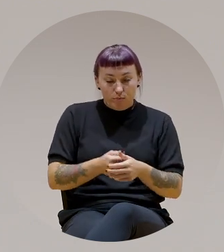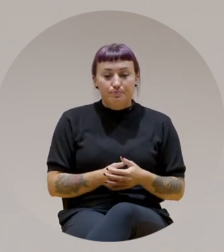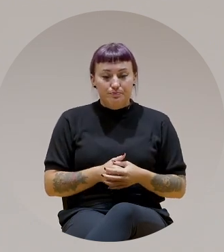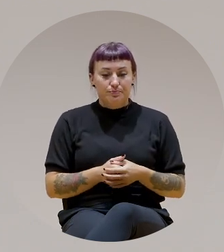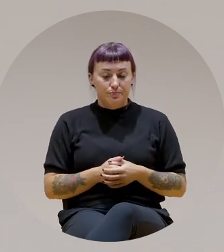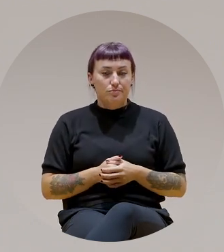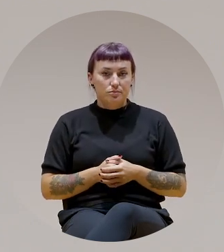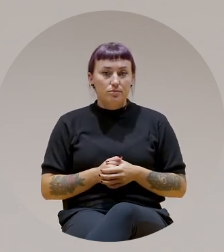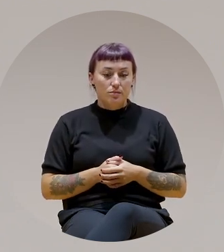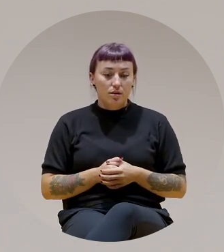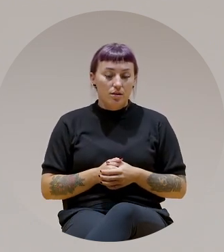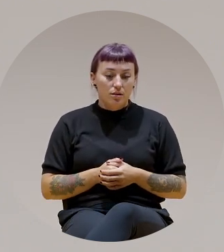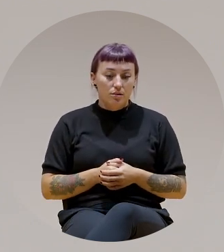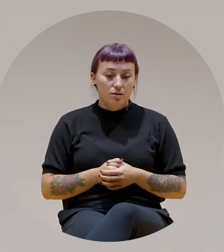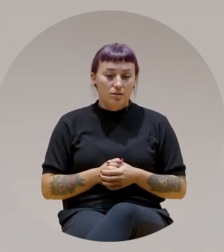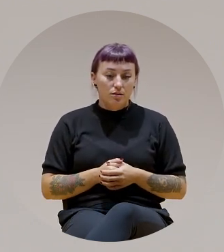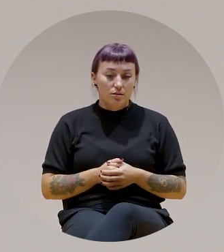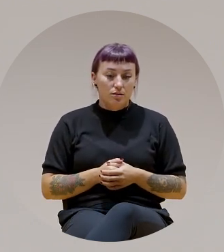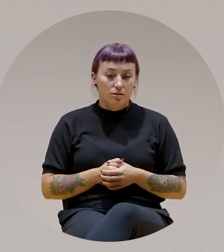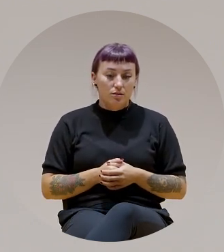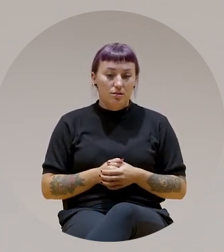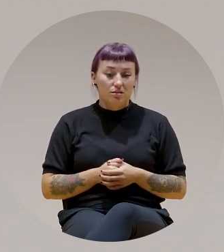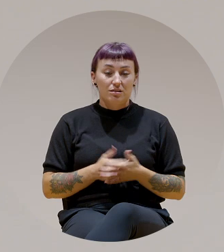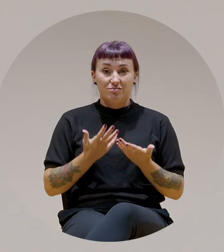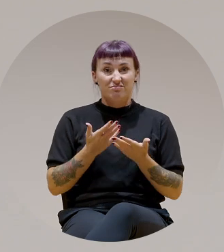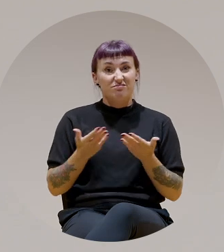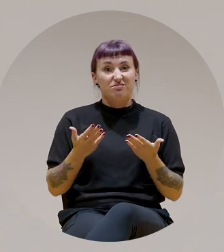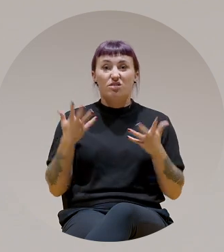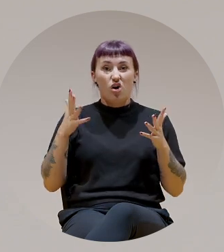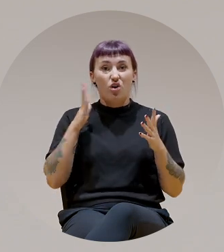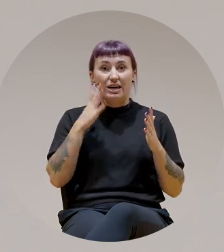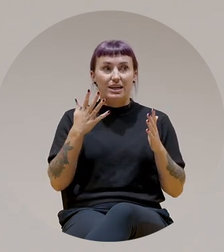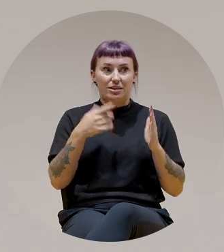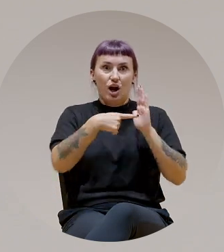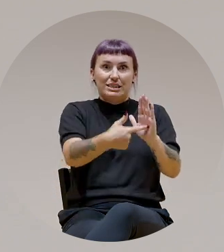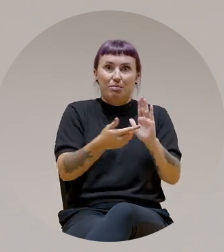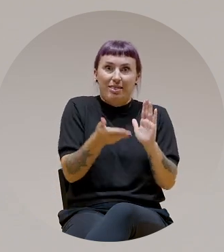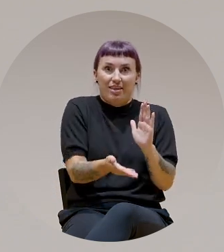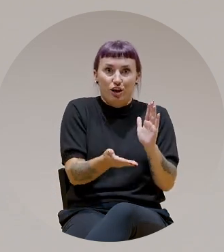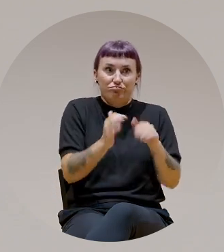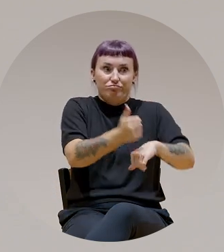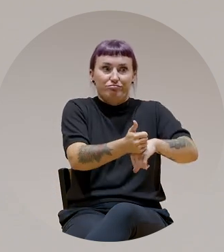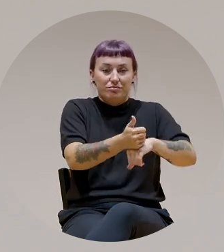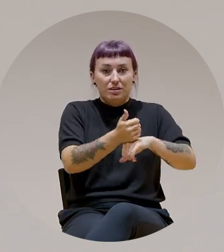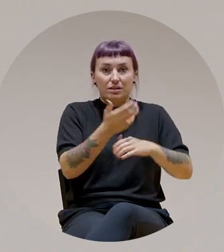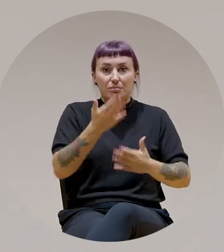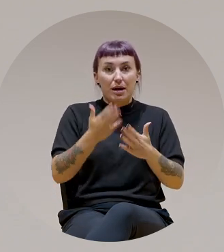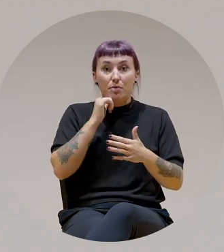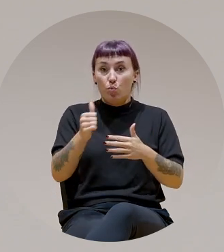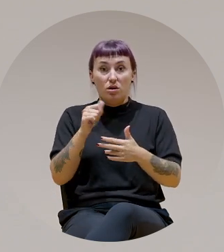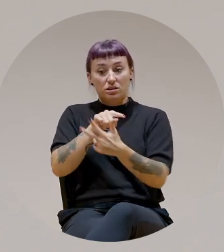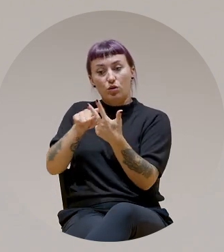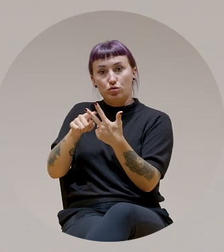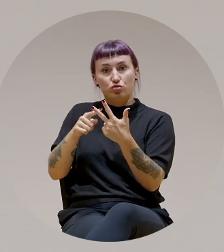to abide by is things that are also already on display, right? That again, maybe didn't fall